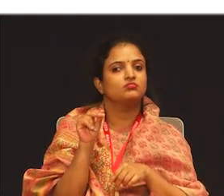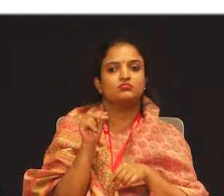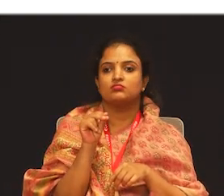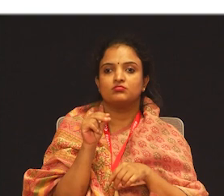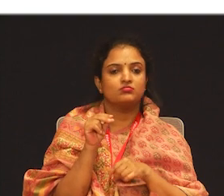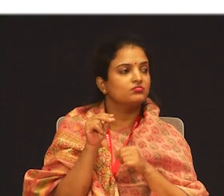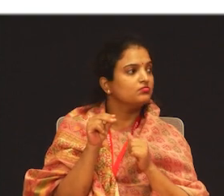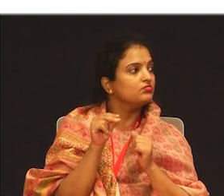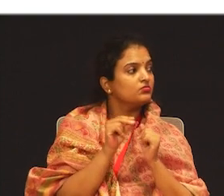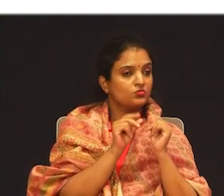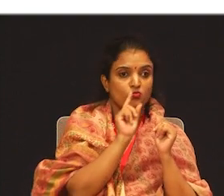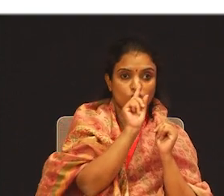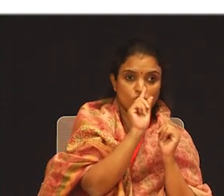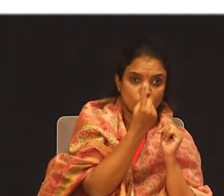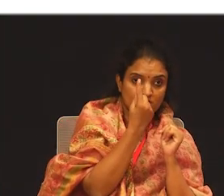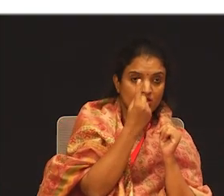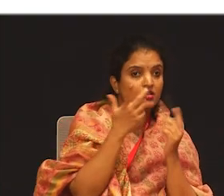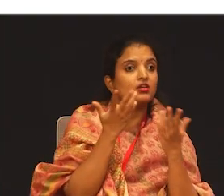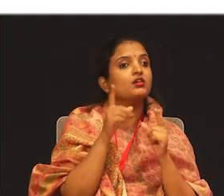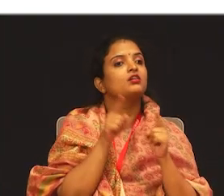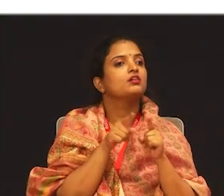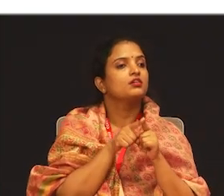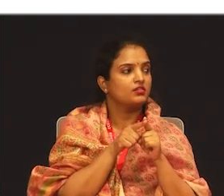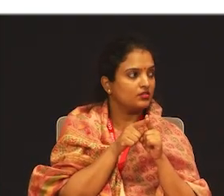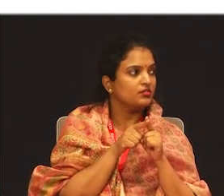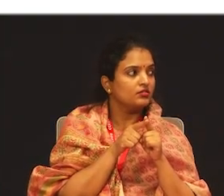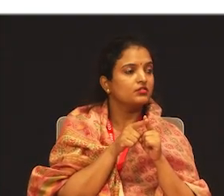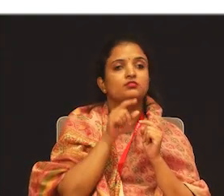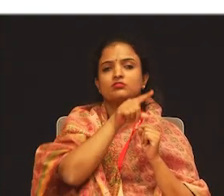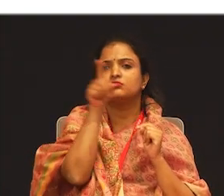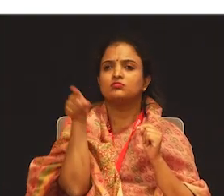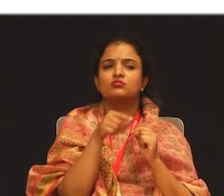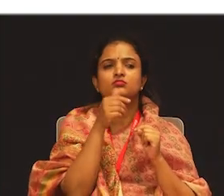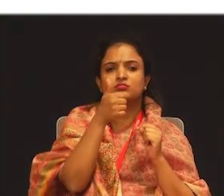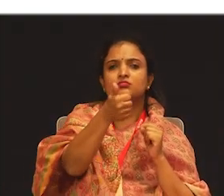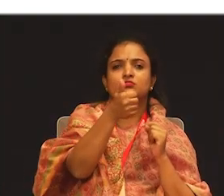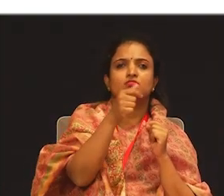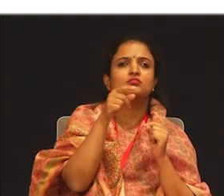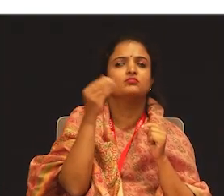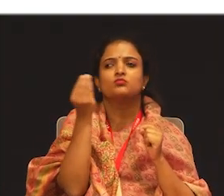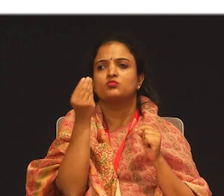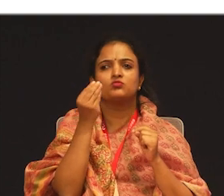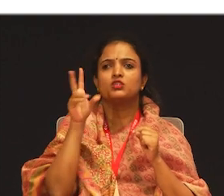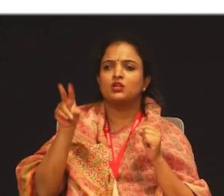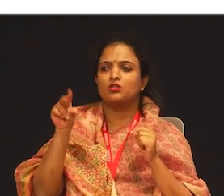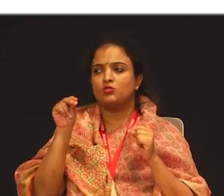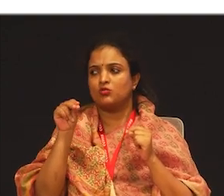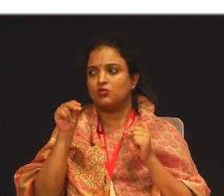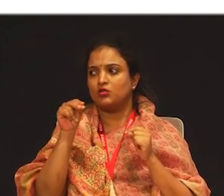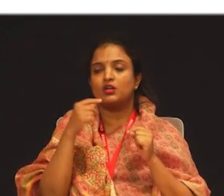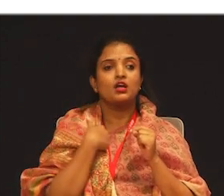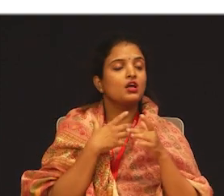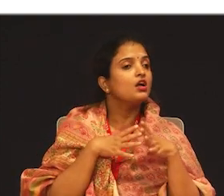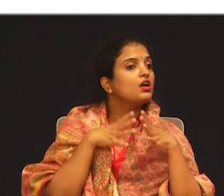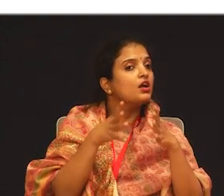So the first statement is giving me mixed responses. Majority is saying yes, a few are saying it's not. So I'll say